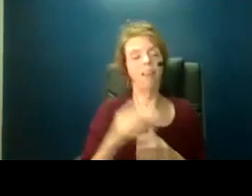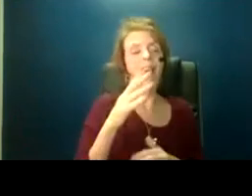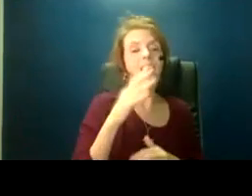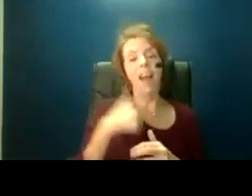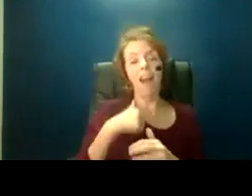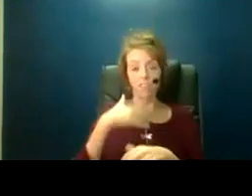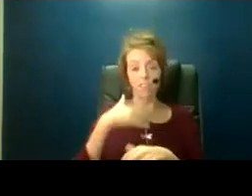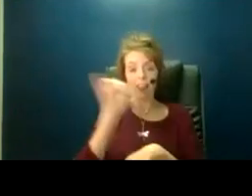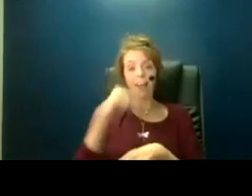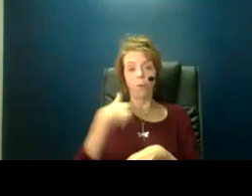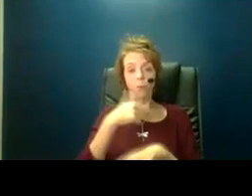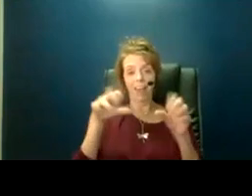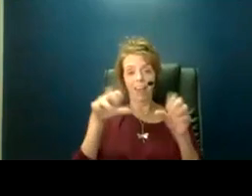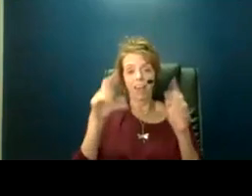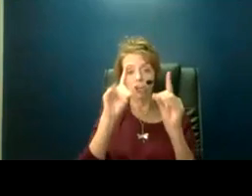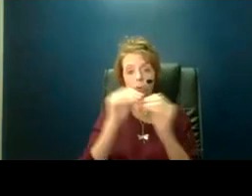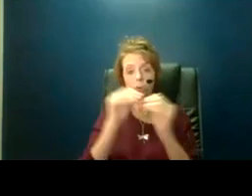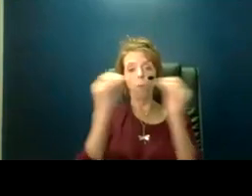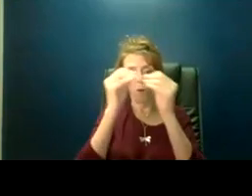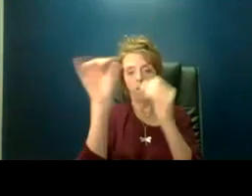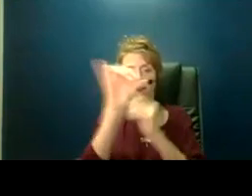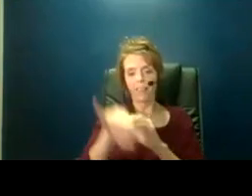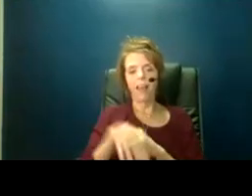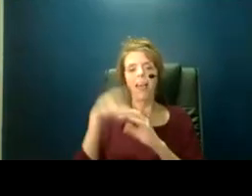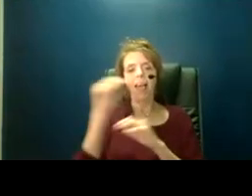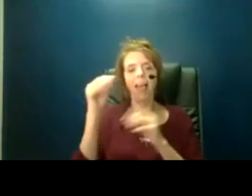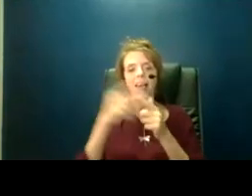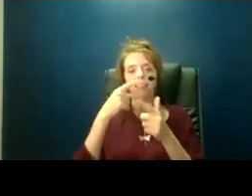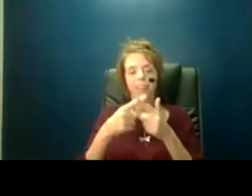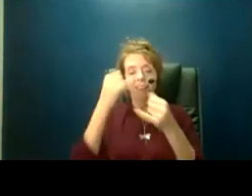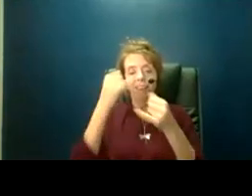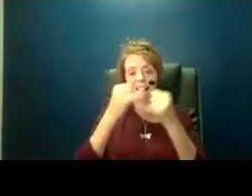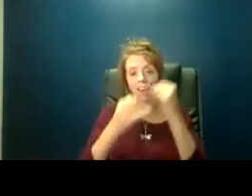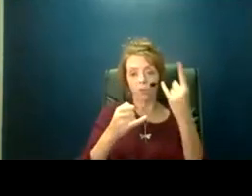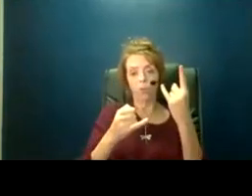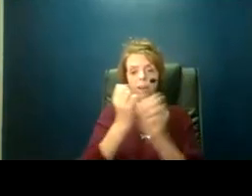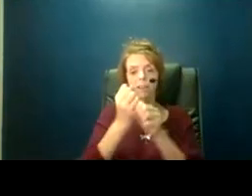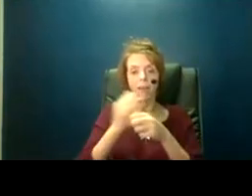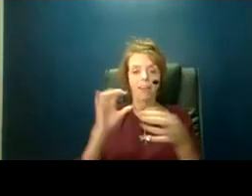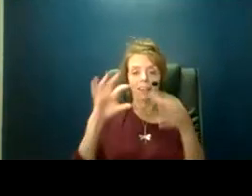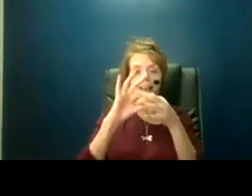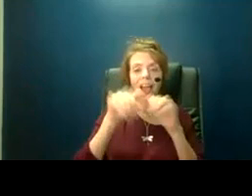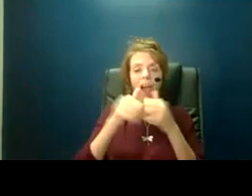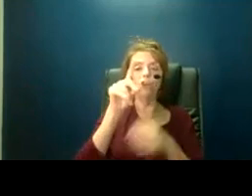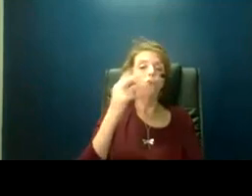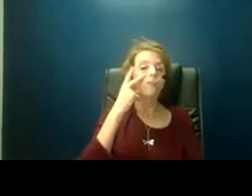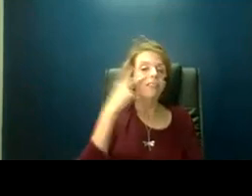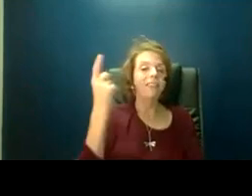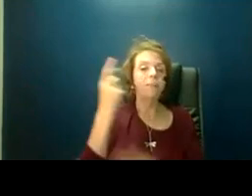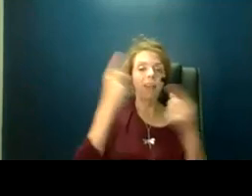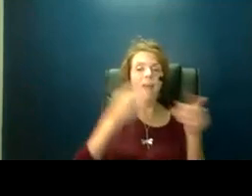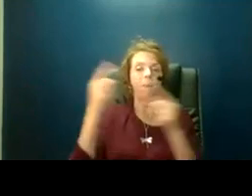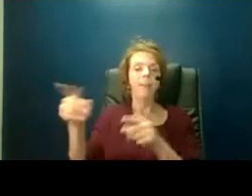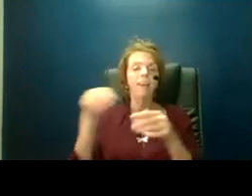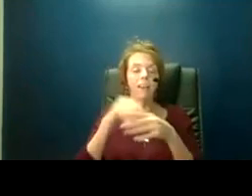we can do more and more and more of that. And then the last one is making the connection. So how do you see something going on in your community and connect your learning